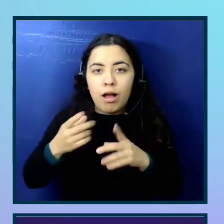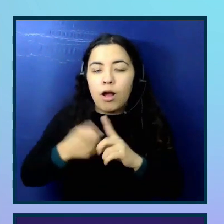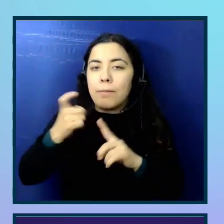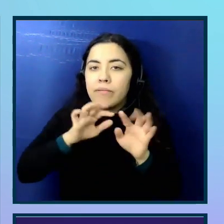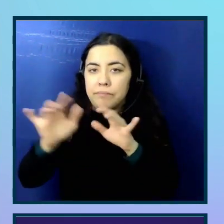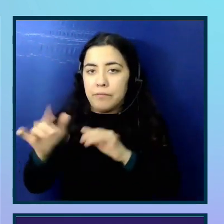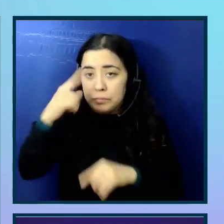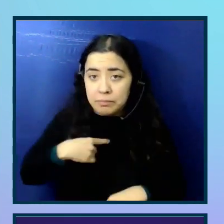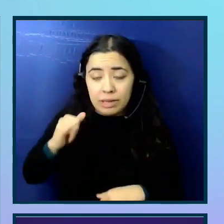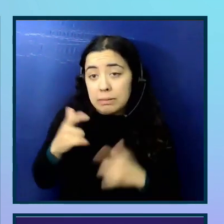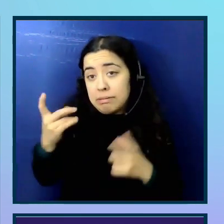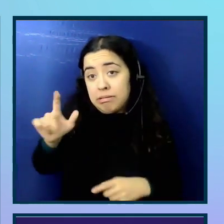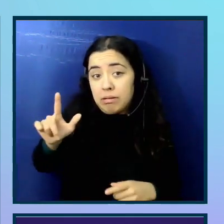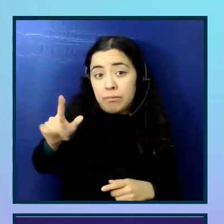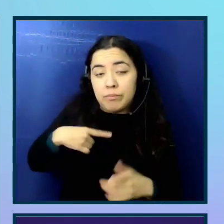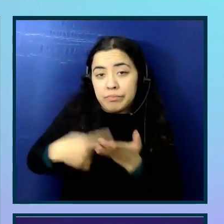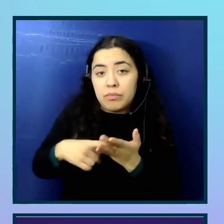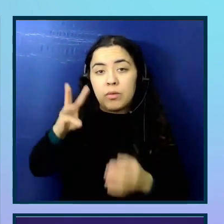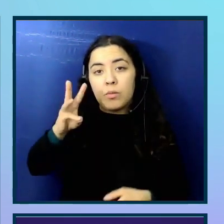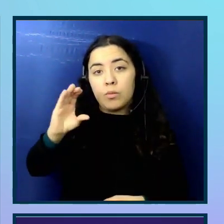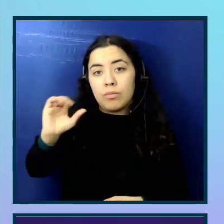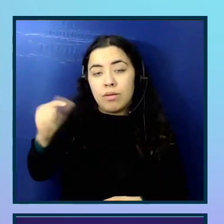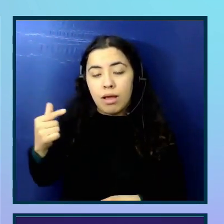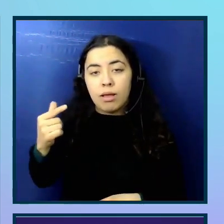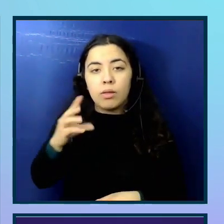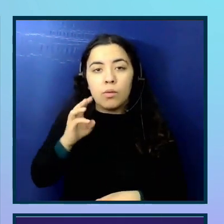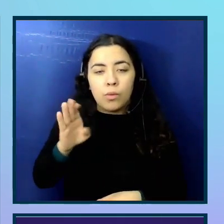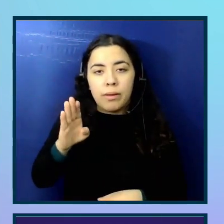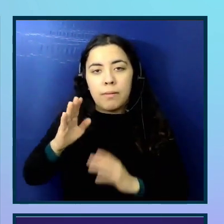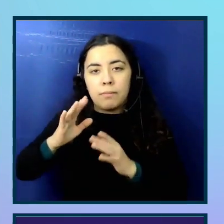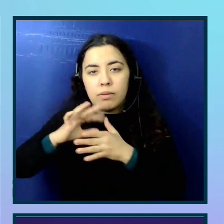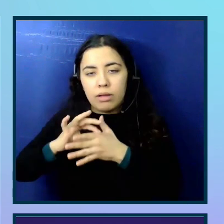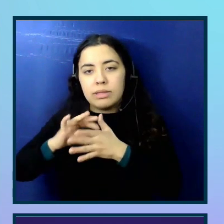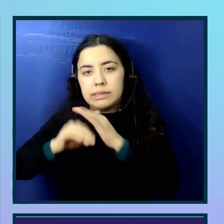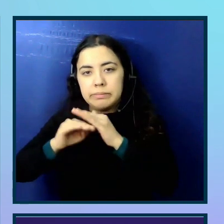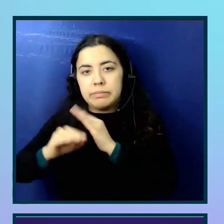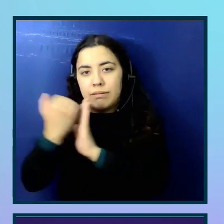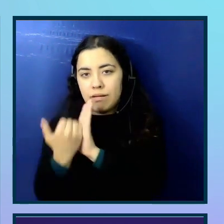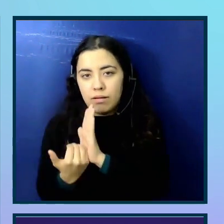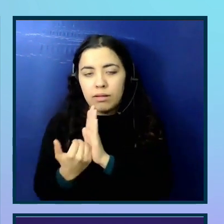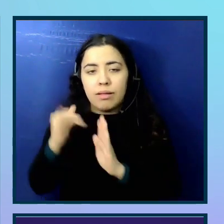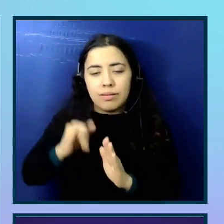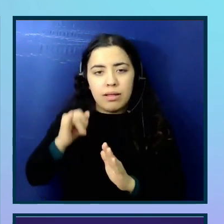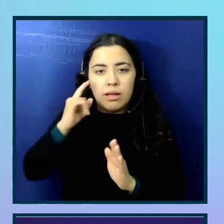when we're talking about WCAG, the Web Content Accessibility Guidelines, the criterion identify purpose is specifically for this. So